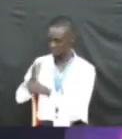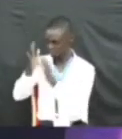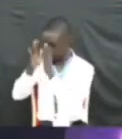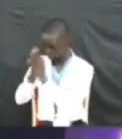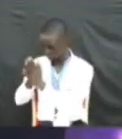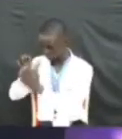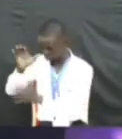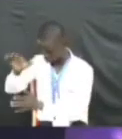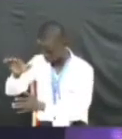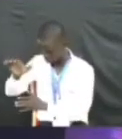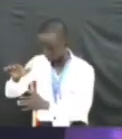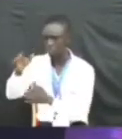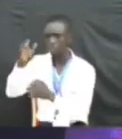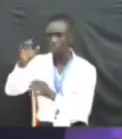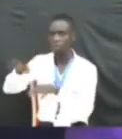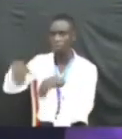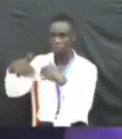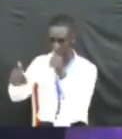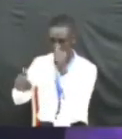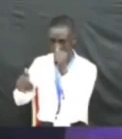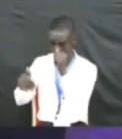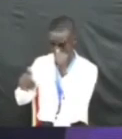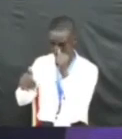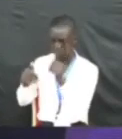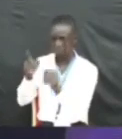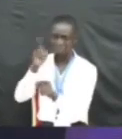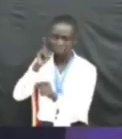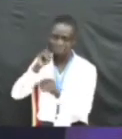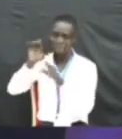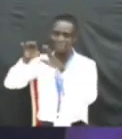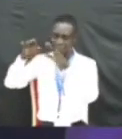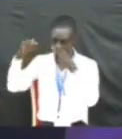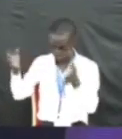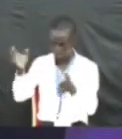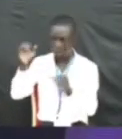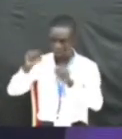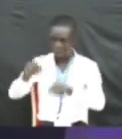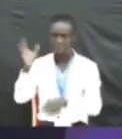Elder King George Aqua of Ota